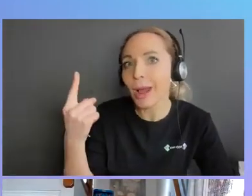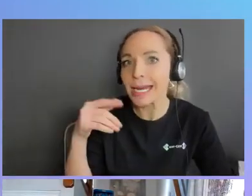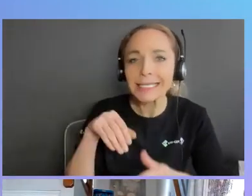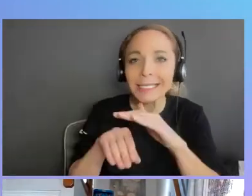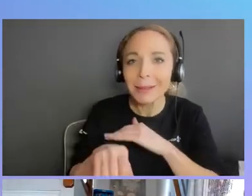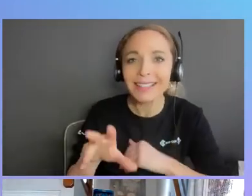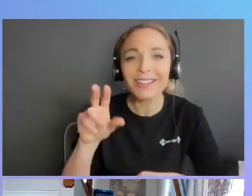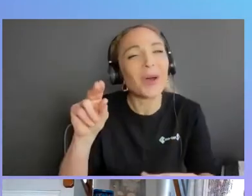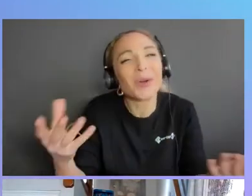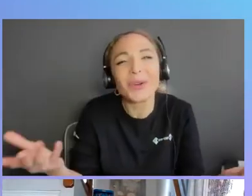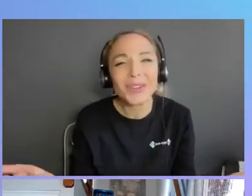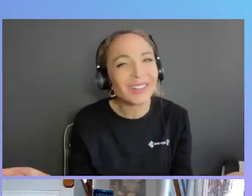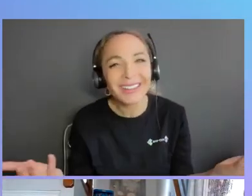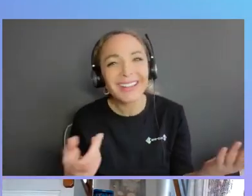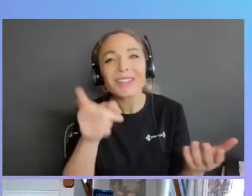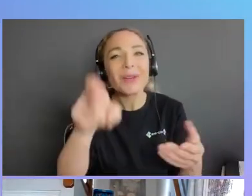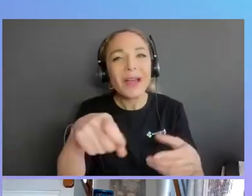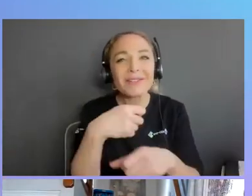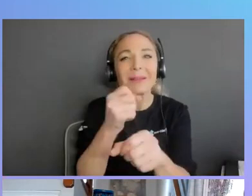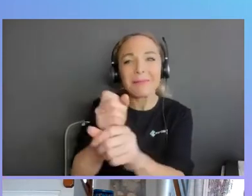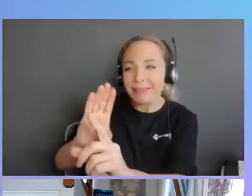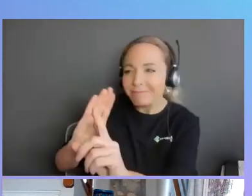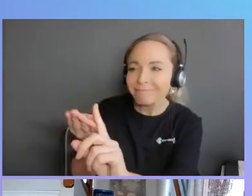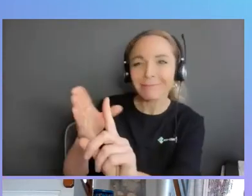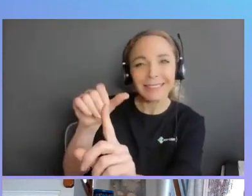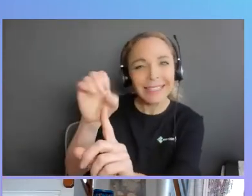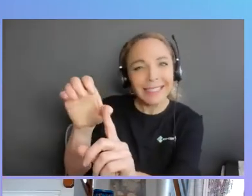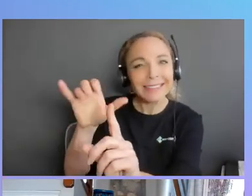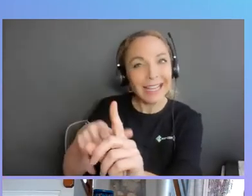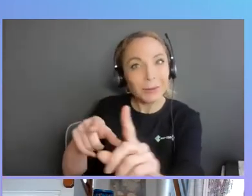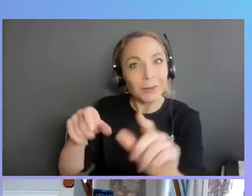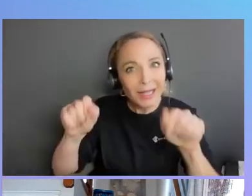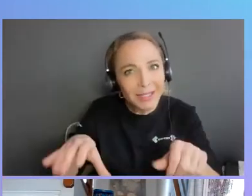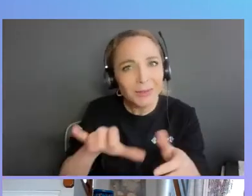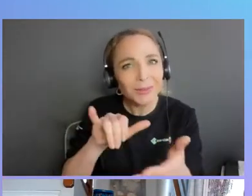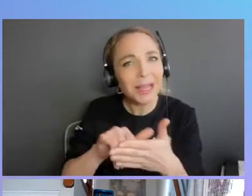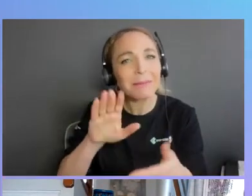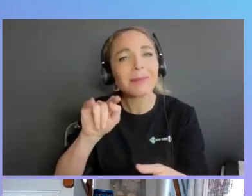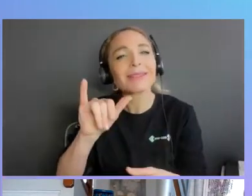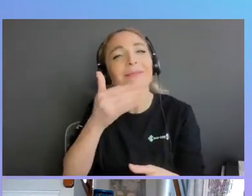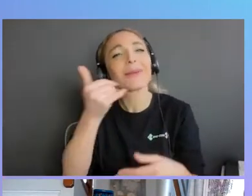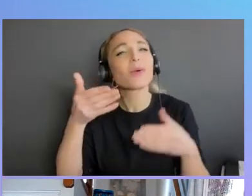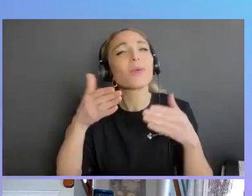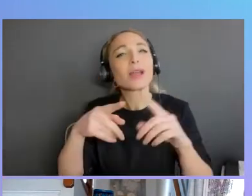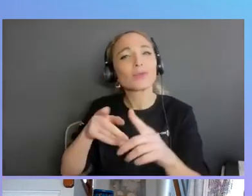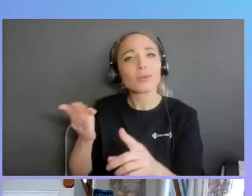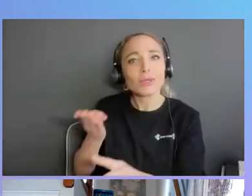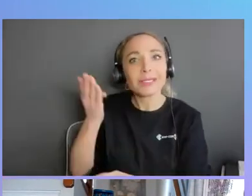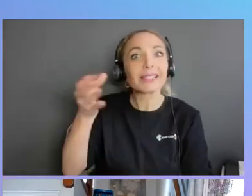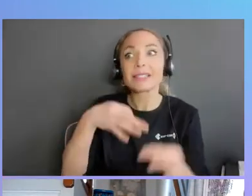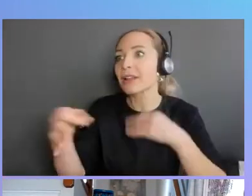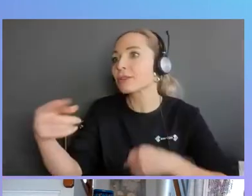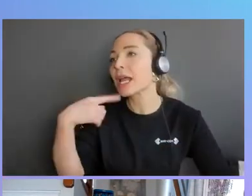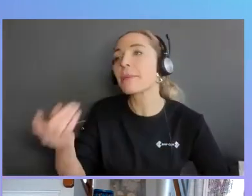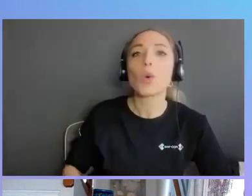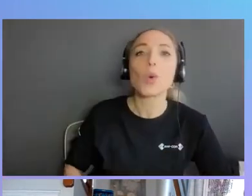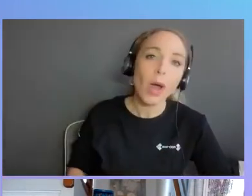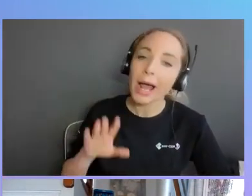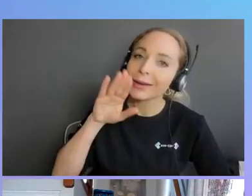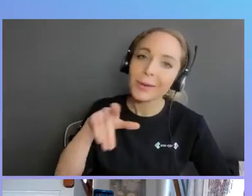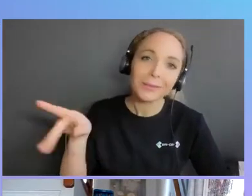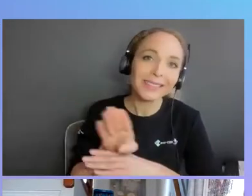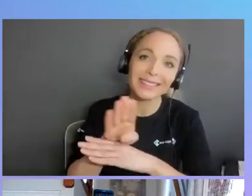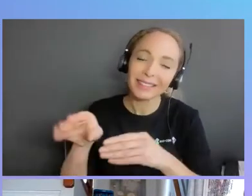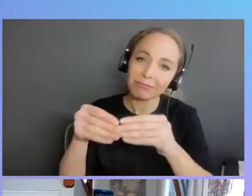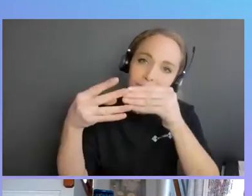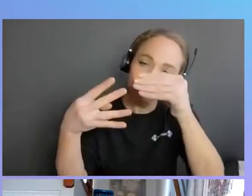able to make a true case that it can do that. But if you can, that is a much better way to present your case than saying, hey, I know you've got 50 things on your plate. Here's 52 more things